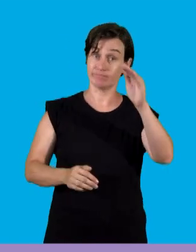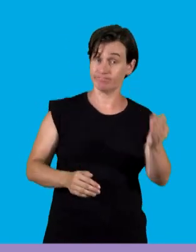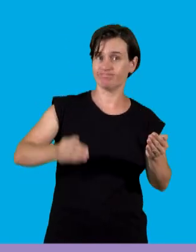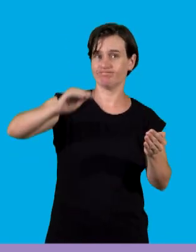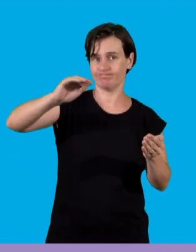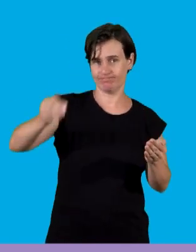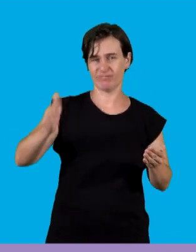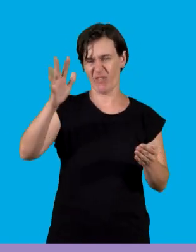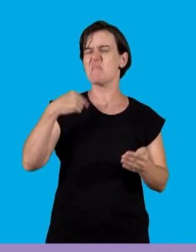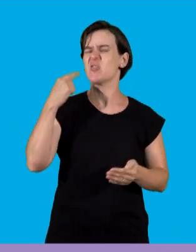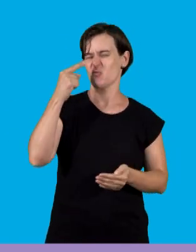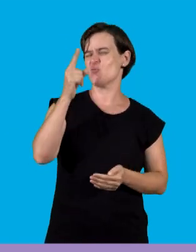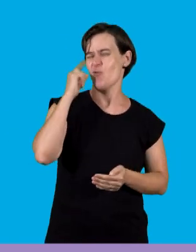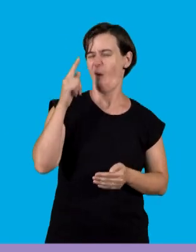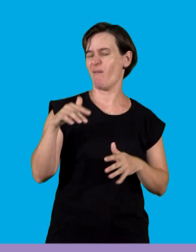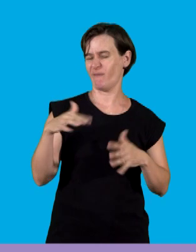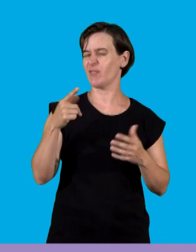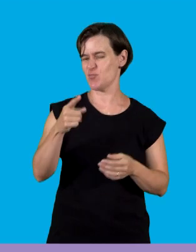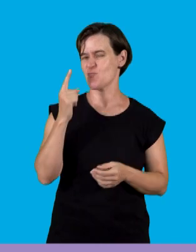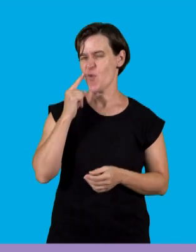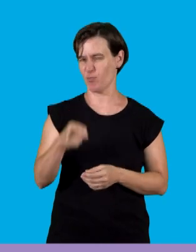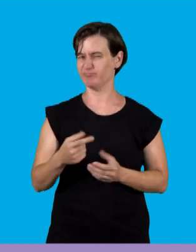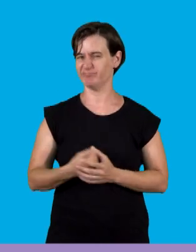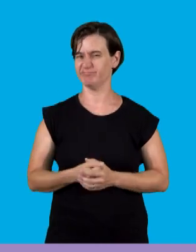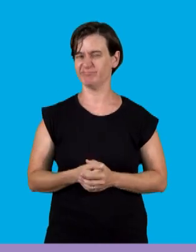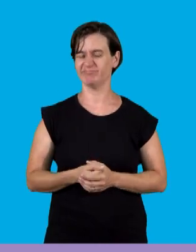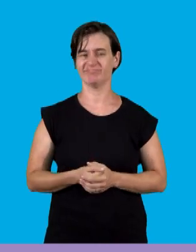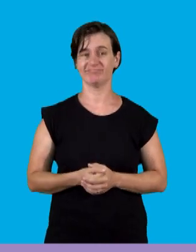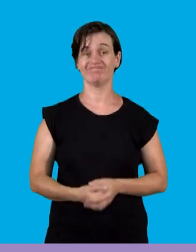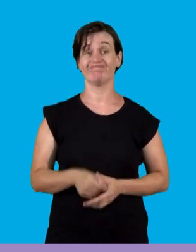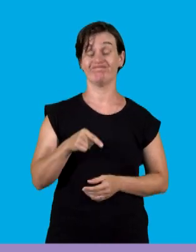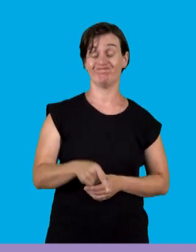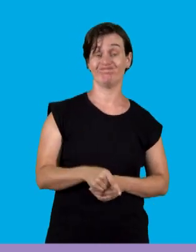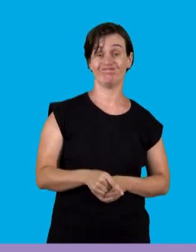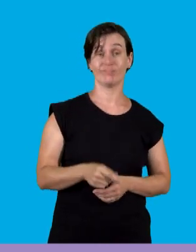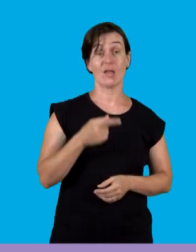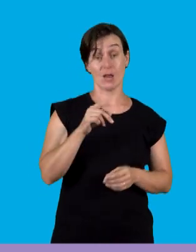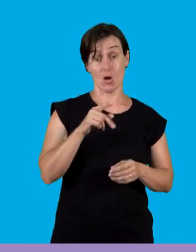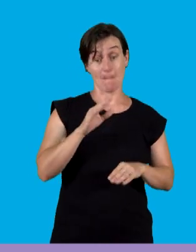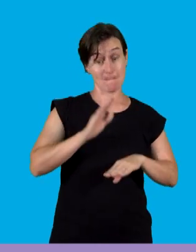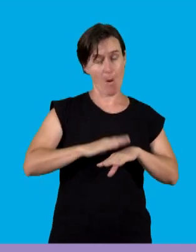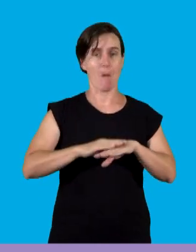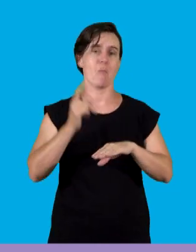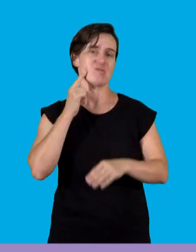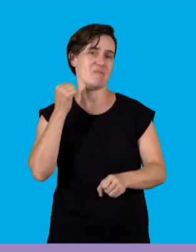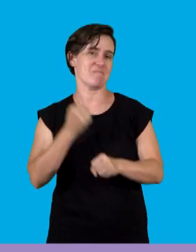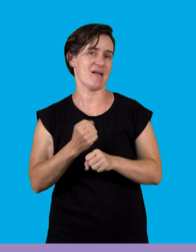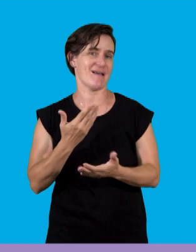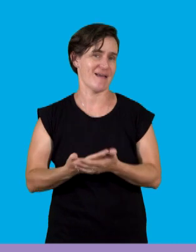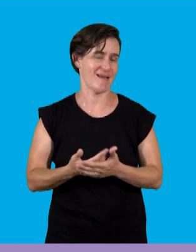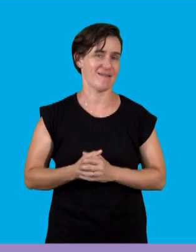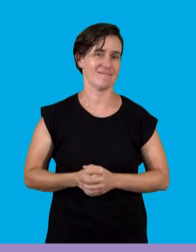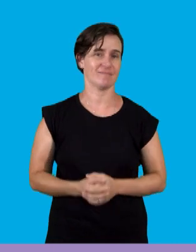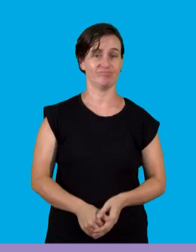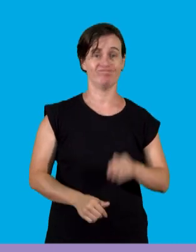course, you did know that. And we can further simplify that 27 by saying that